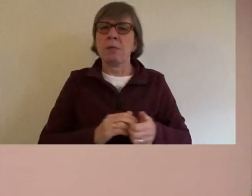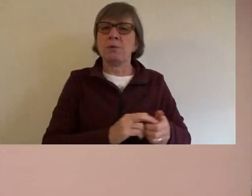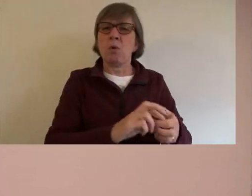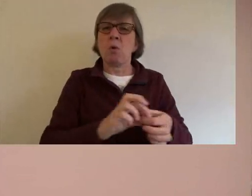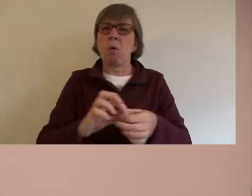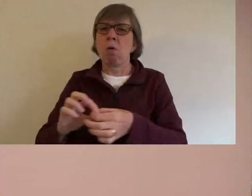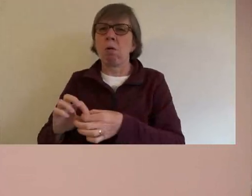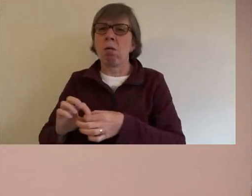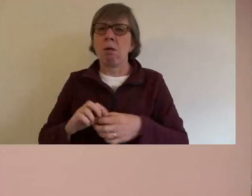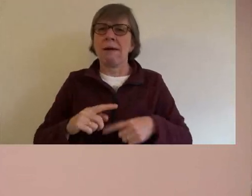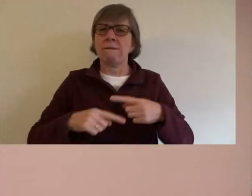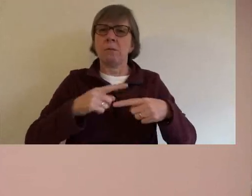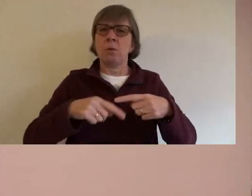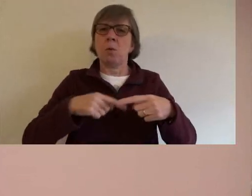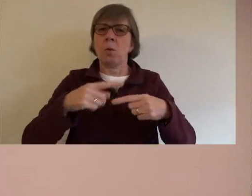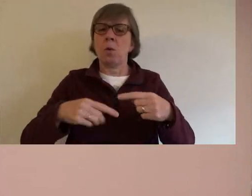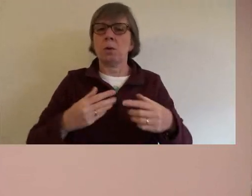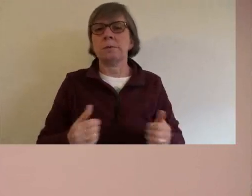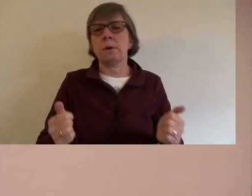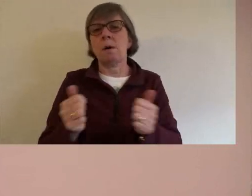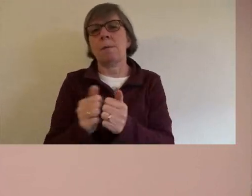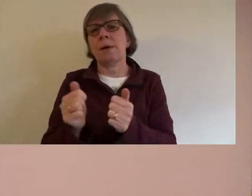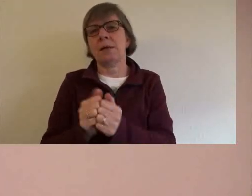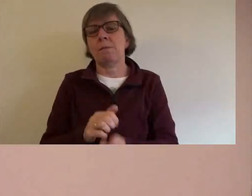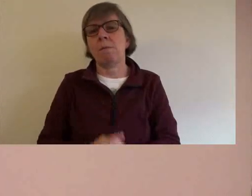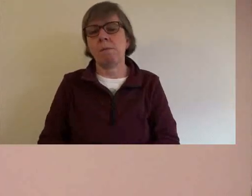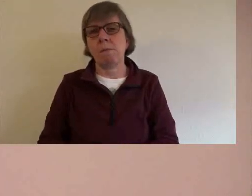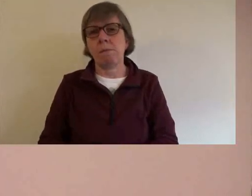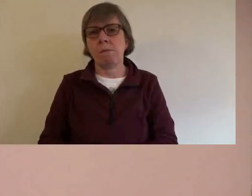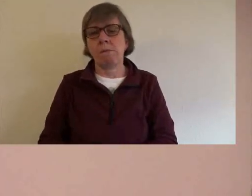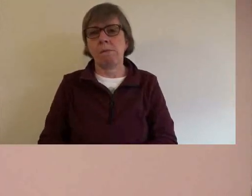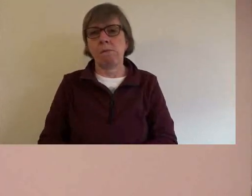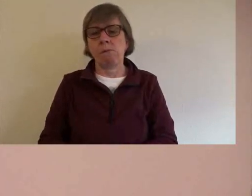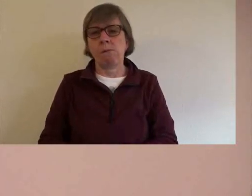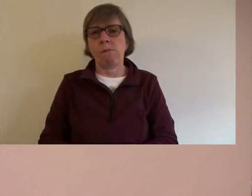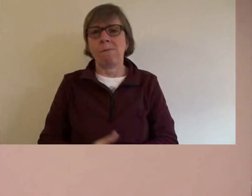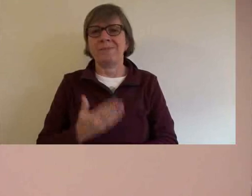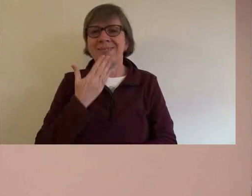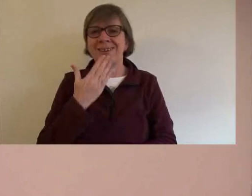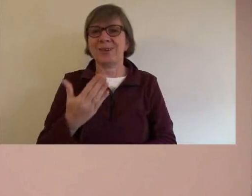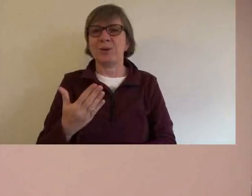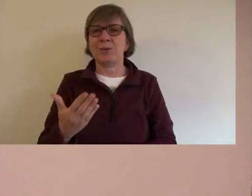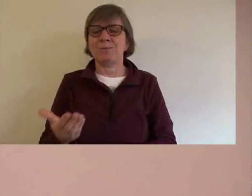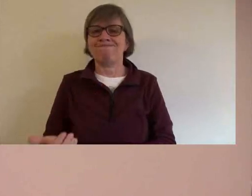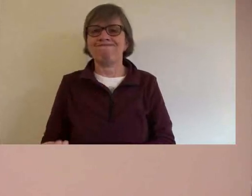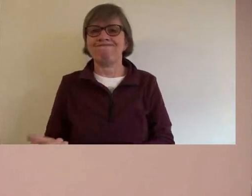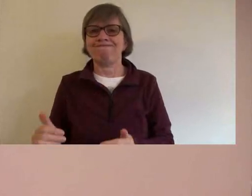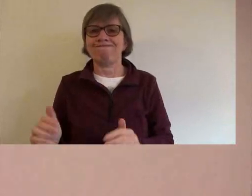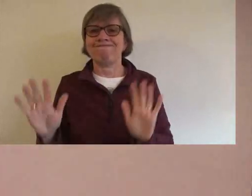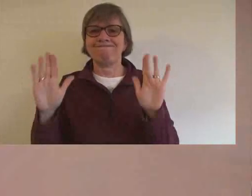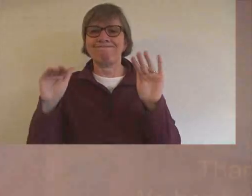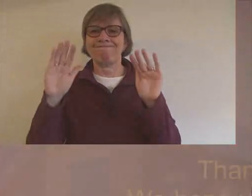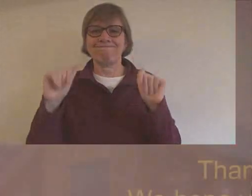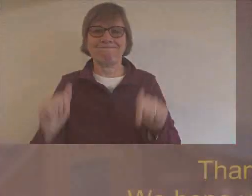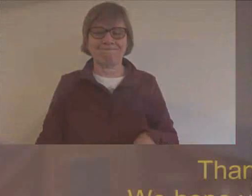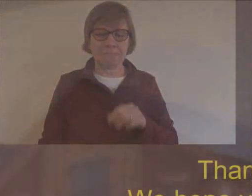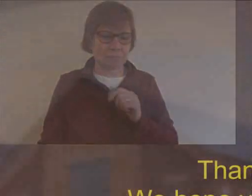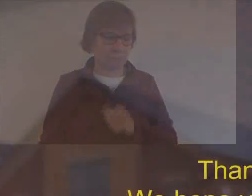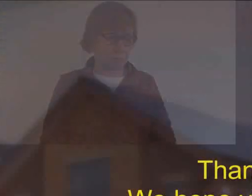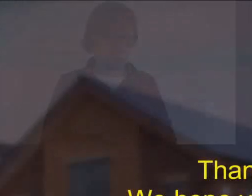of the Holy Spirit be with us all evermore. Amen. Thank you.